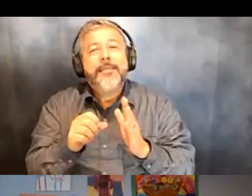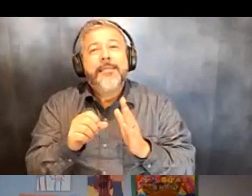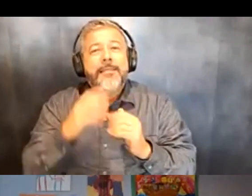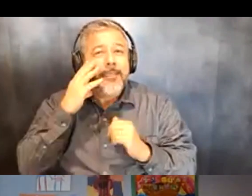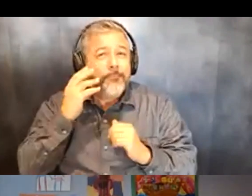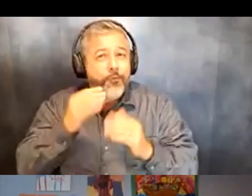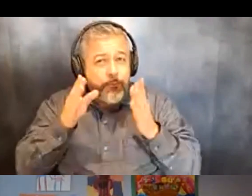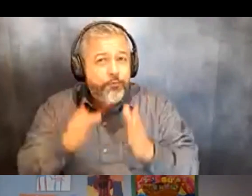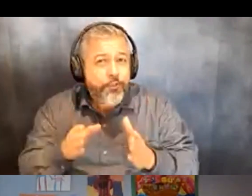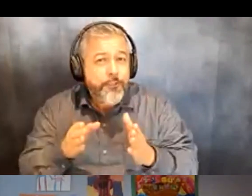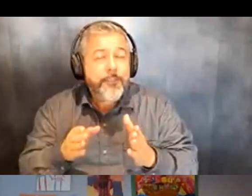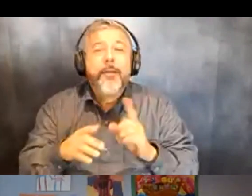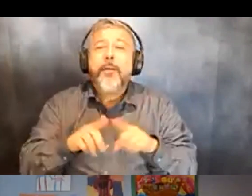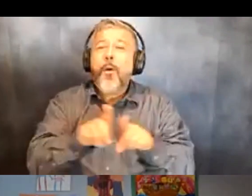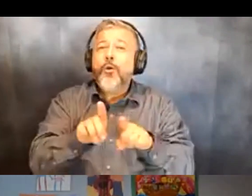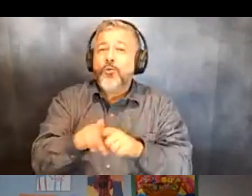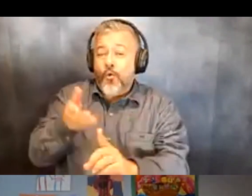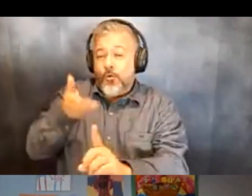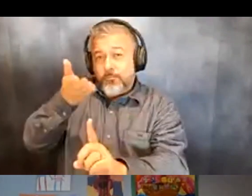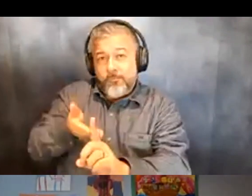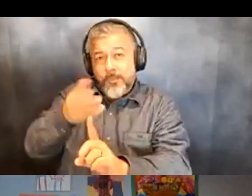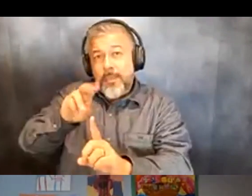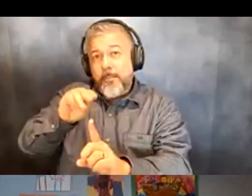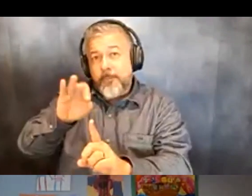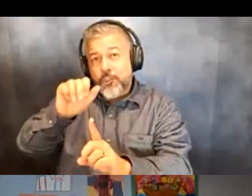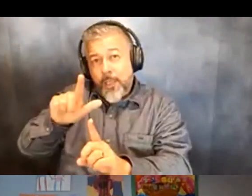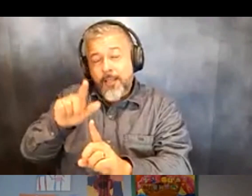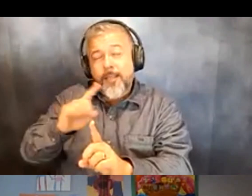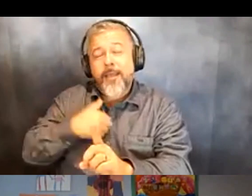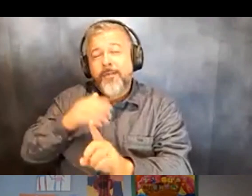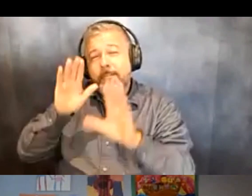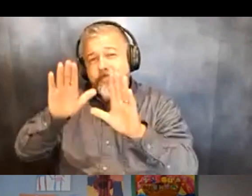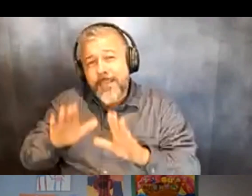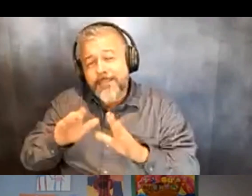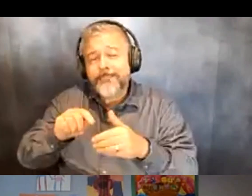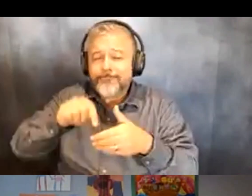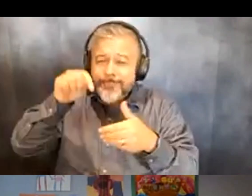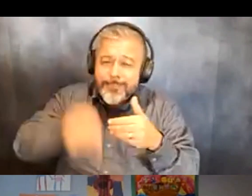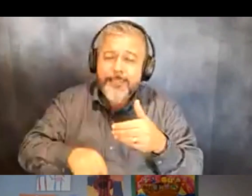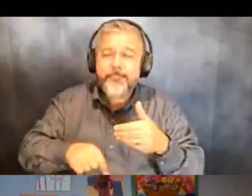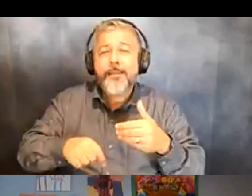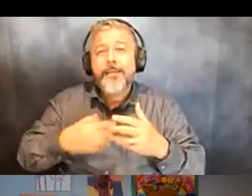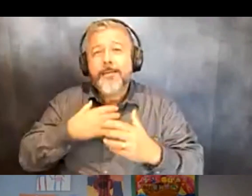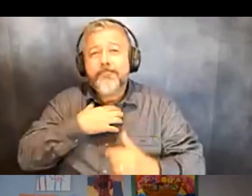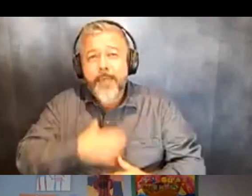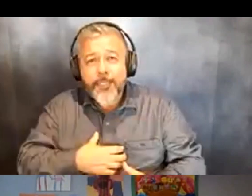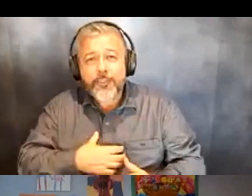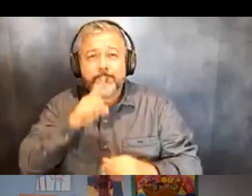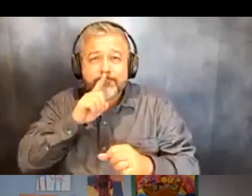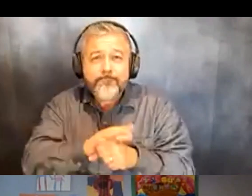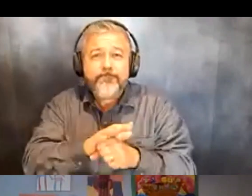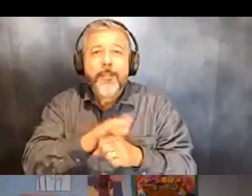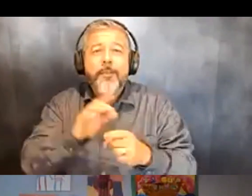experienced person, but also somebody who has this amazing and deep passion and commitment to moving issues of